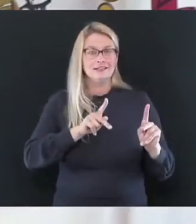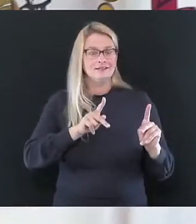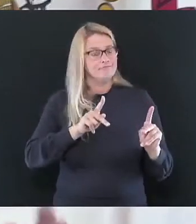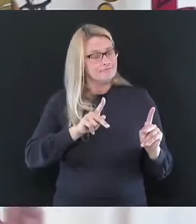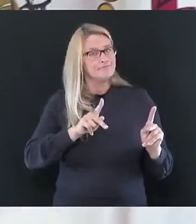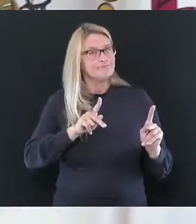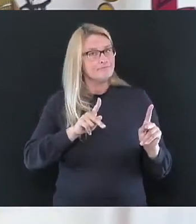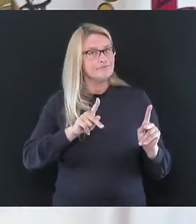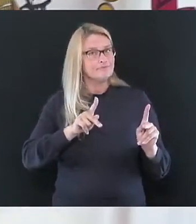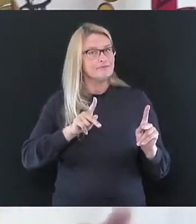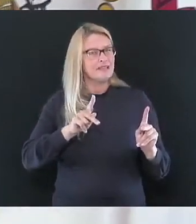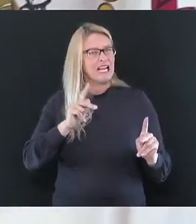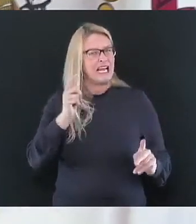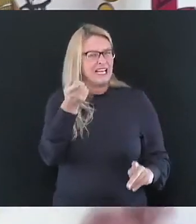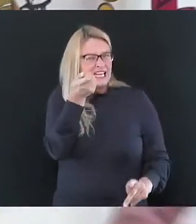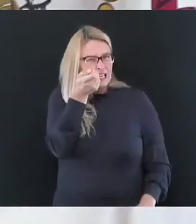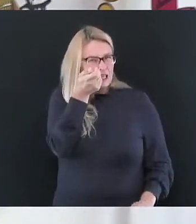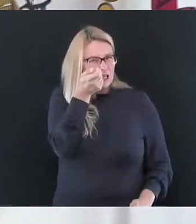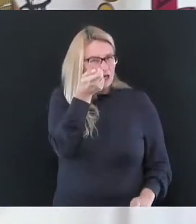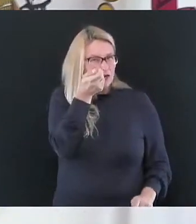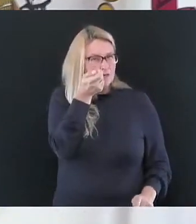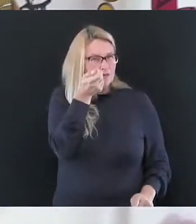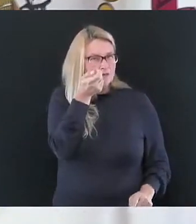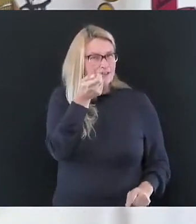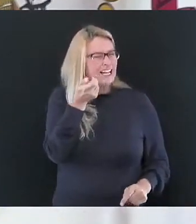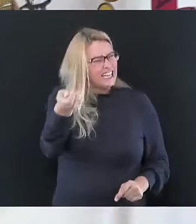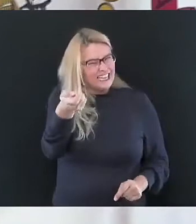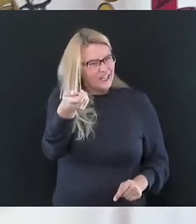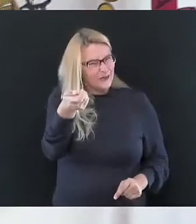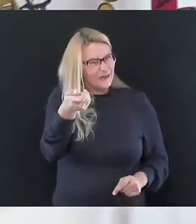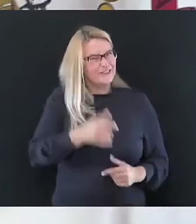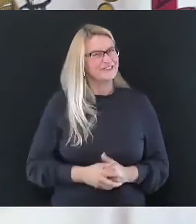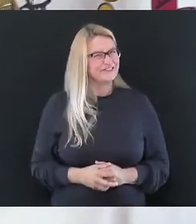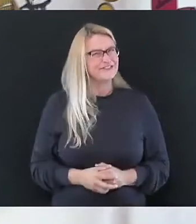it's very, very, very minimal, very minimal.